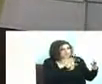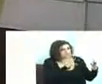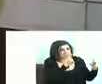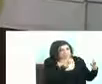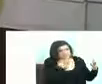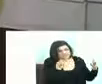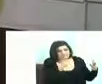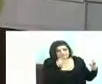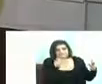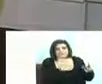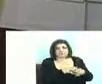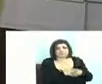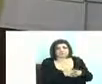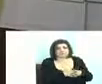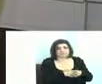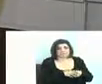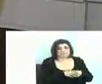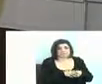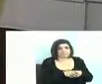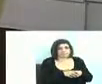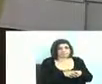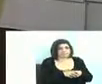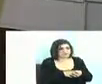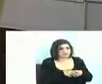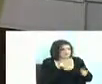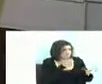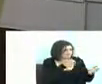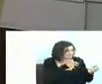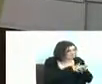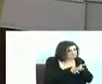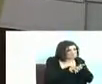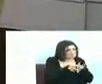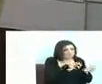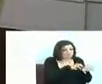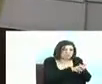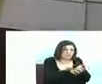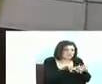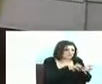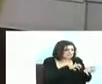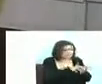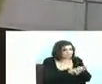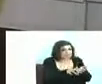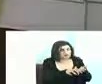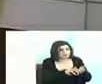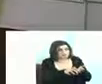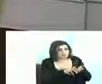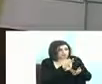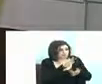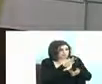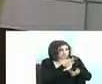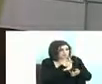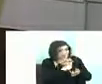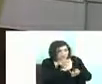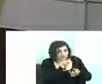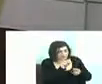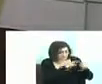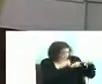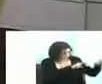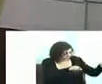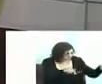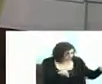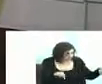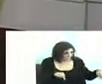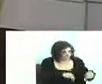1970s, and just harsh. And in this 3-foot, at the bottom of this 3-foot square aggregate